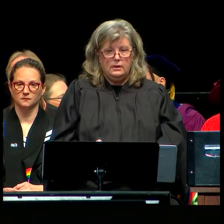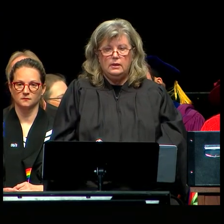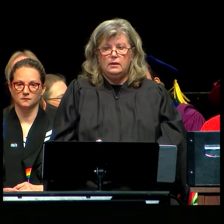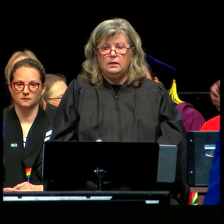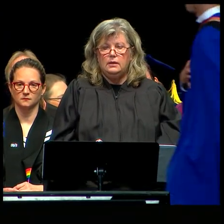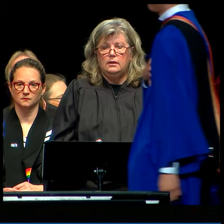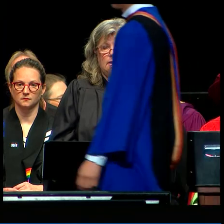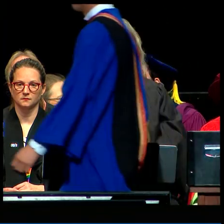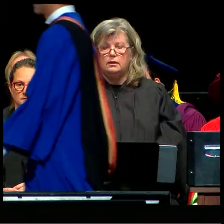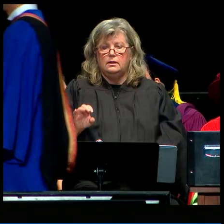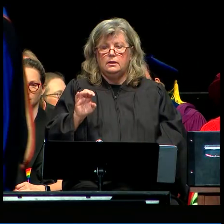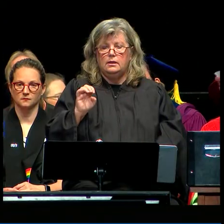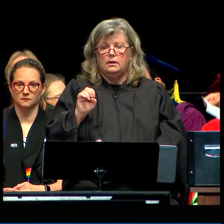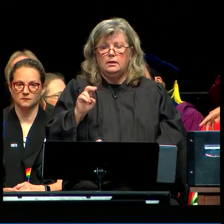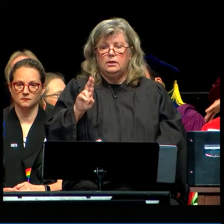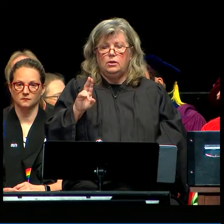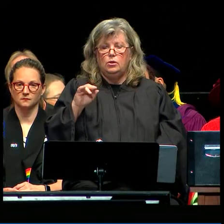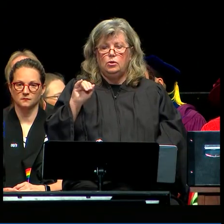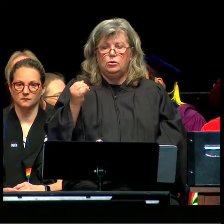Eugene Puck.